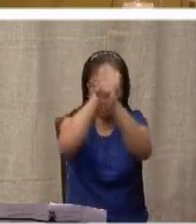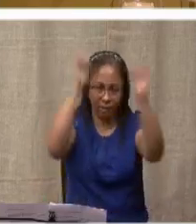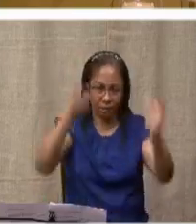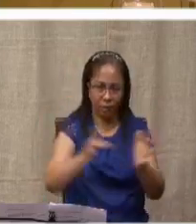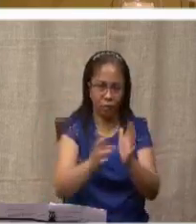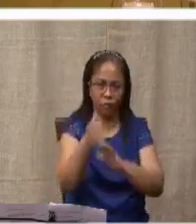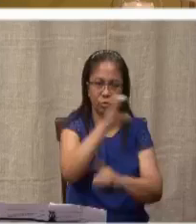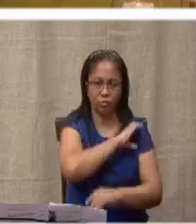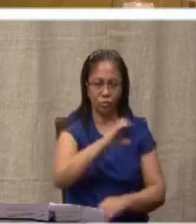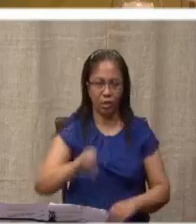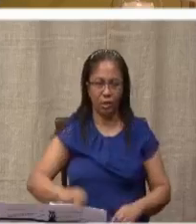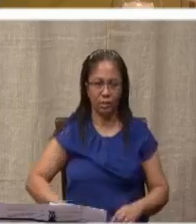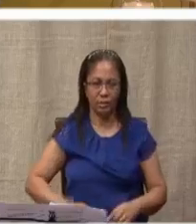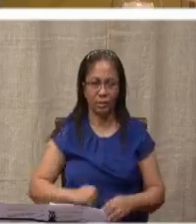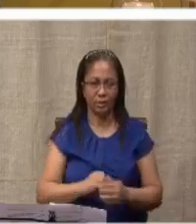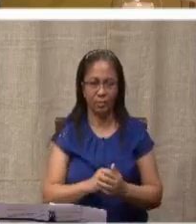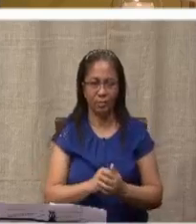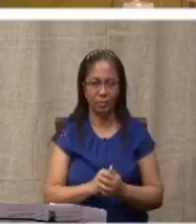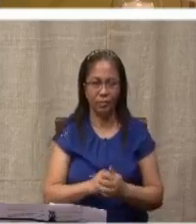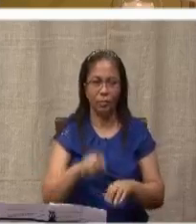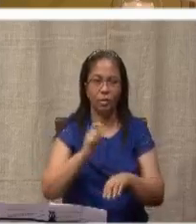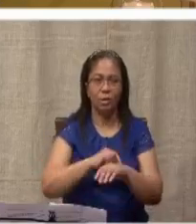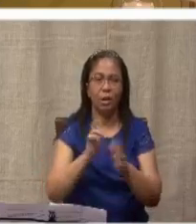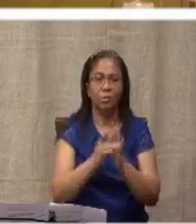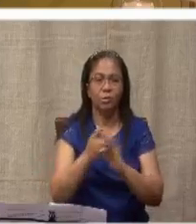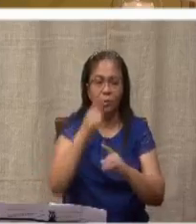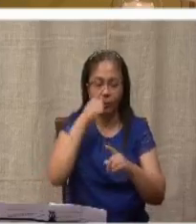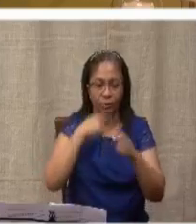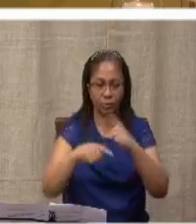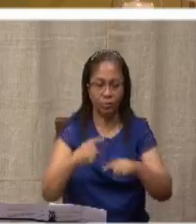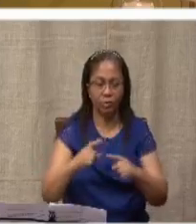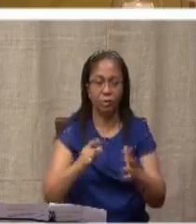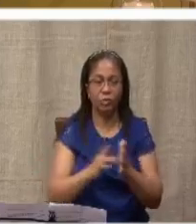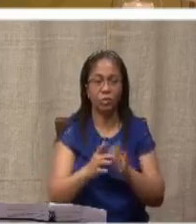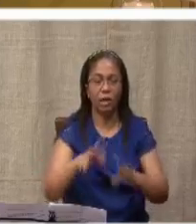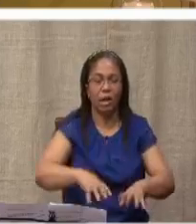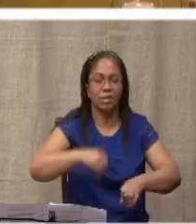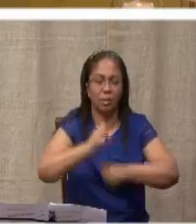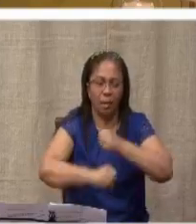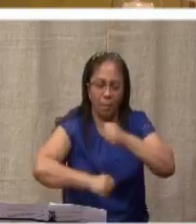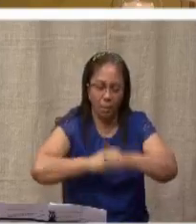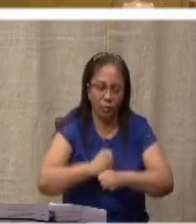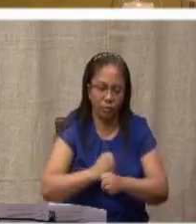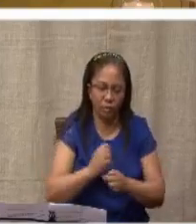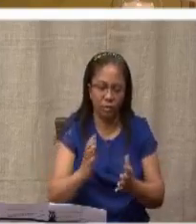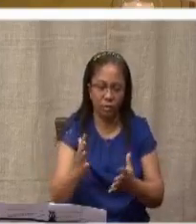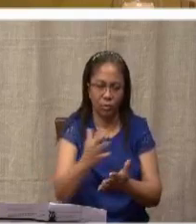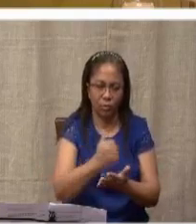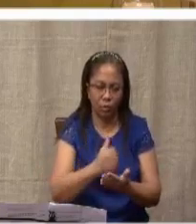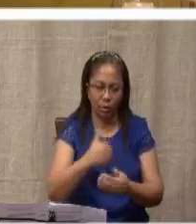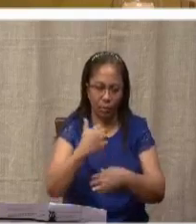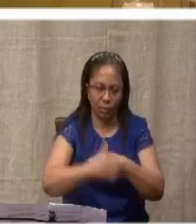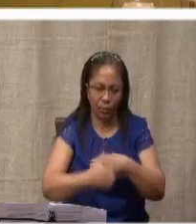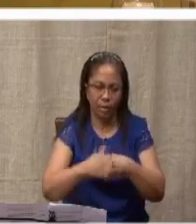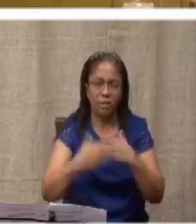jesus christ at the time that he was betrayed and entered willingly in his passion he took bread and giving thanks he broke